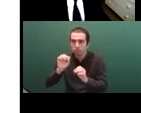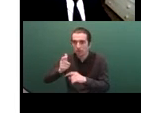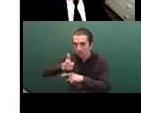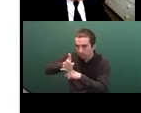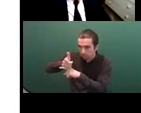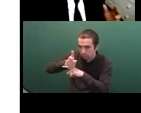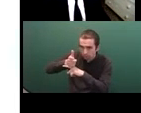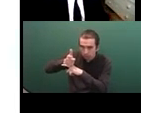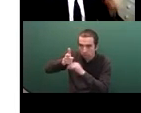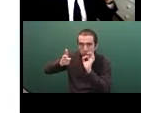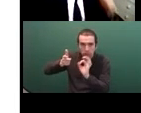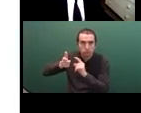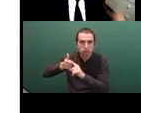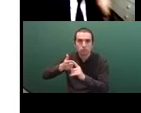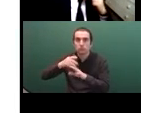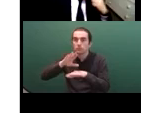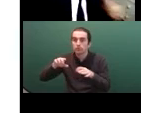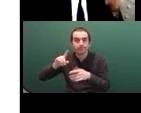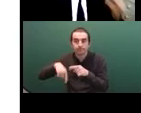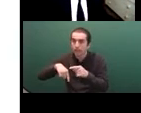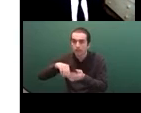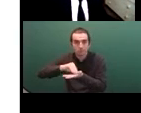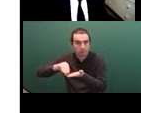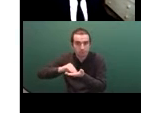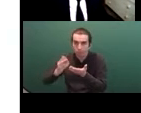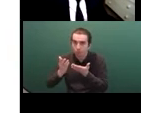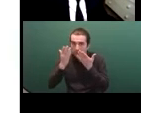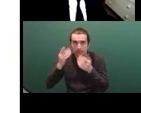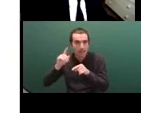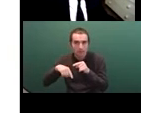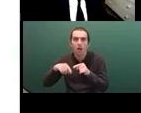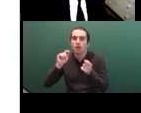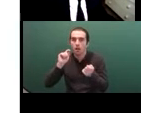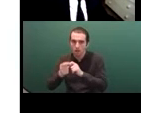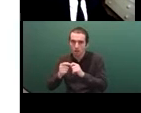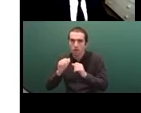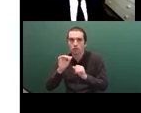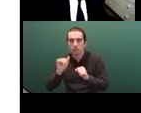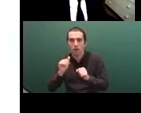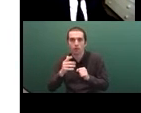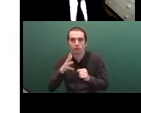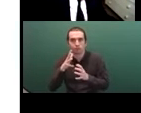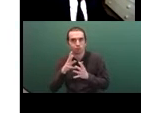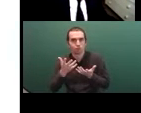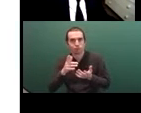ADHD, autism, and we will hear something from Emil about that in a minute. We need